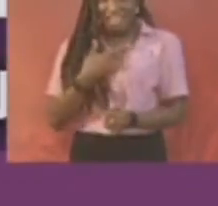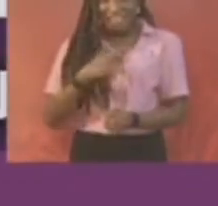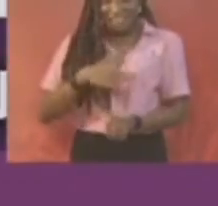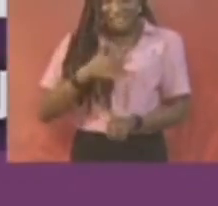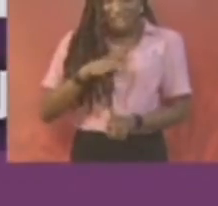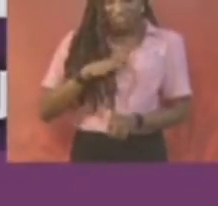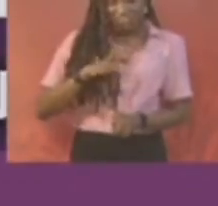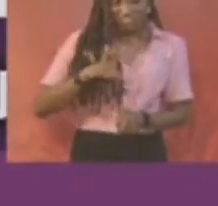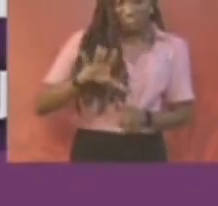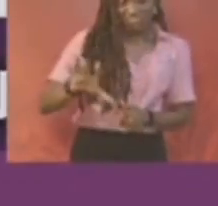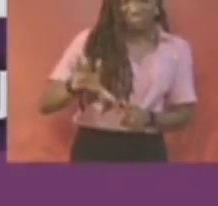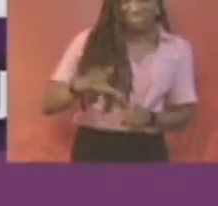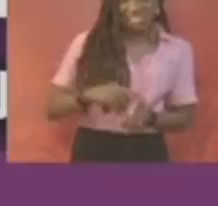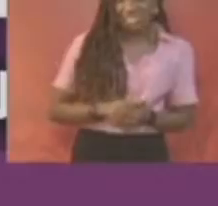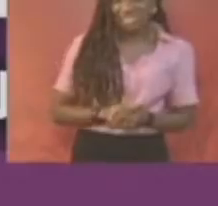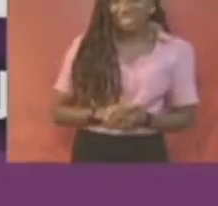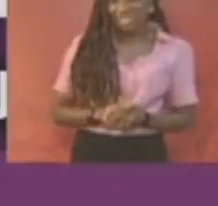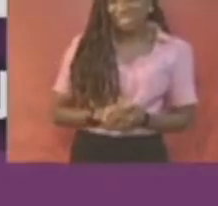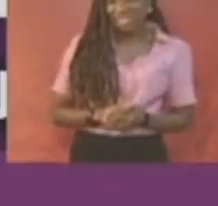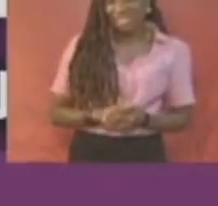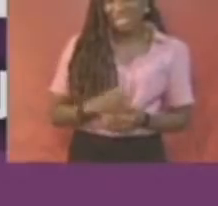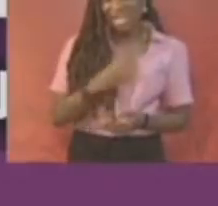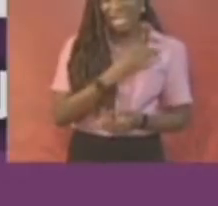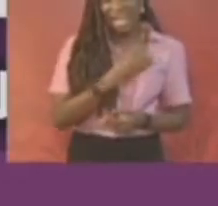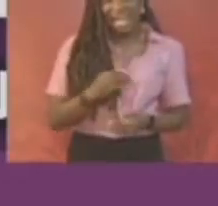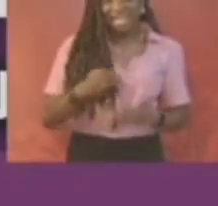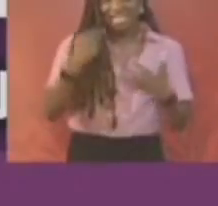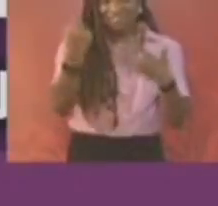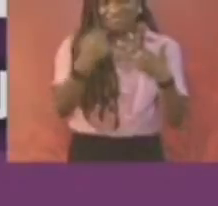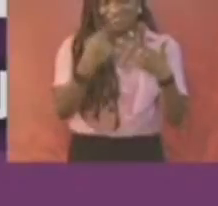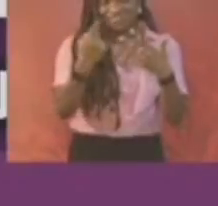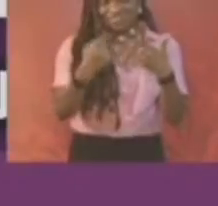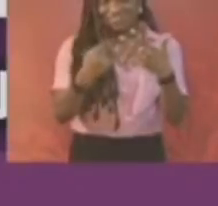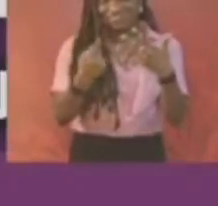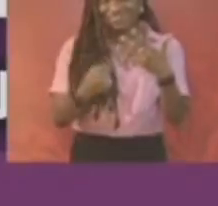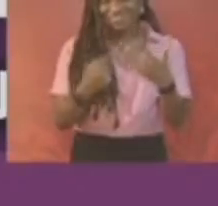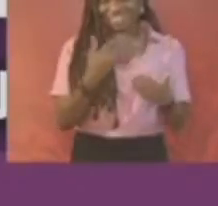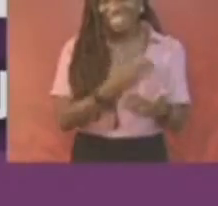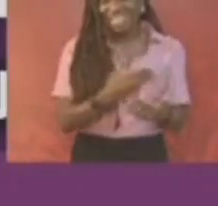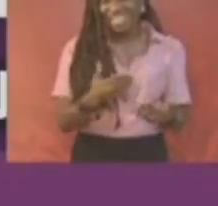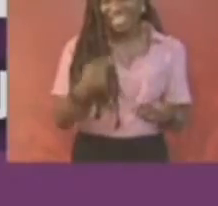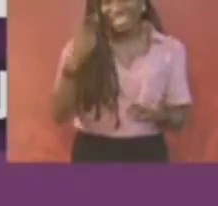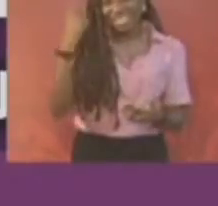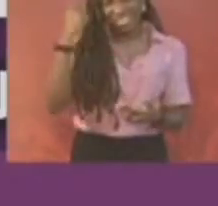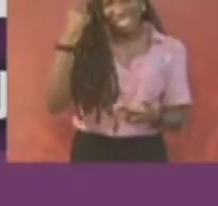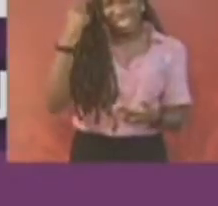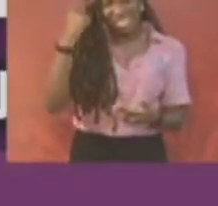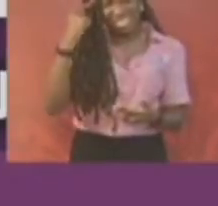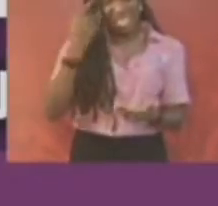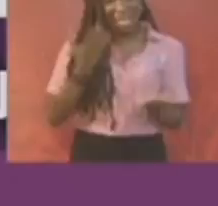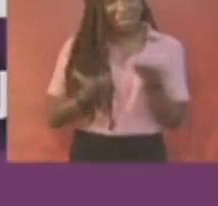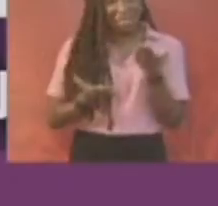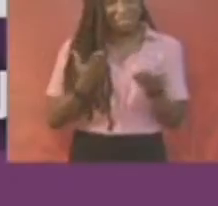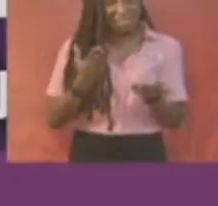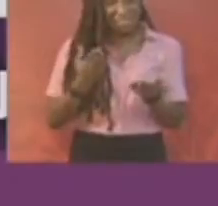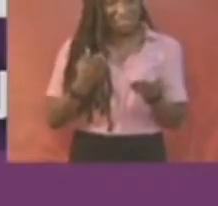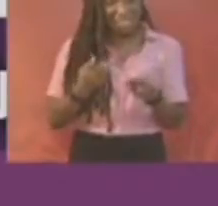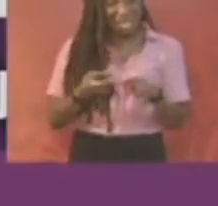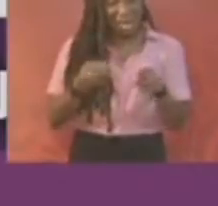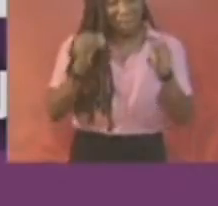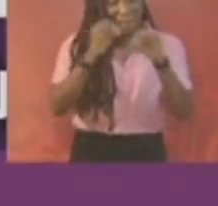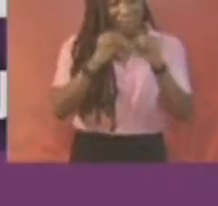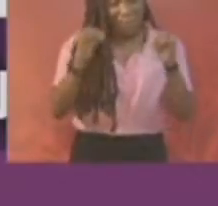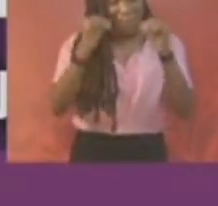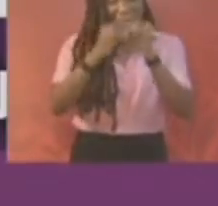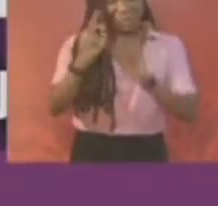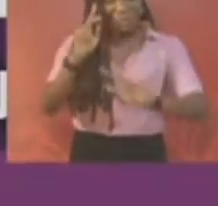as the Zessa party. And so these are added things in the pot. I mean, is there a concern that that type of perception is, you know, fueling more